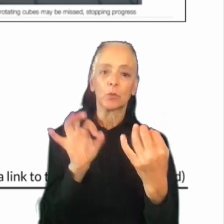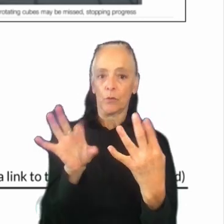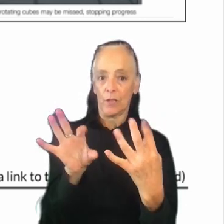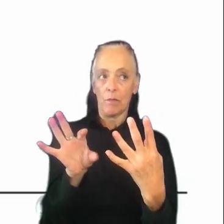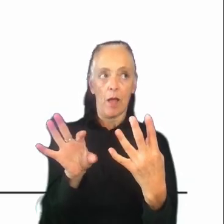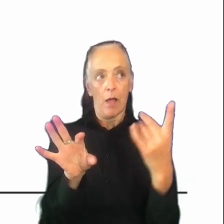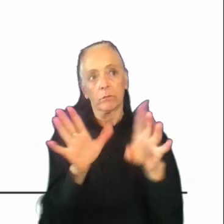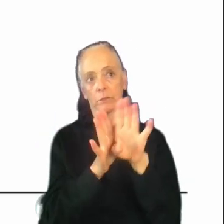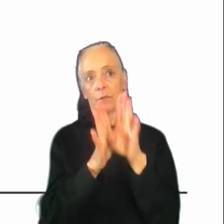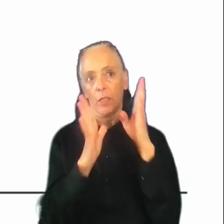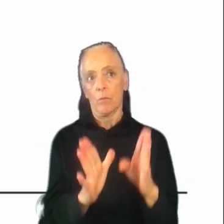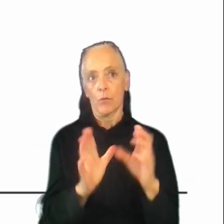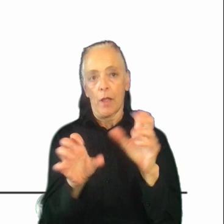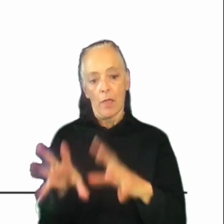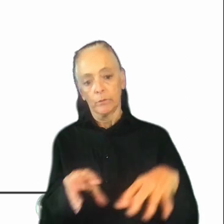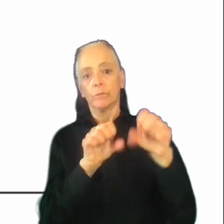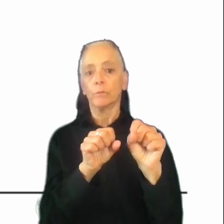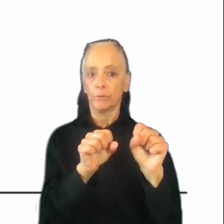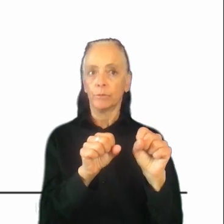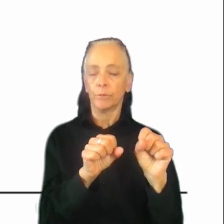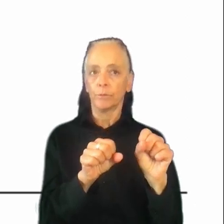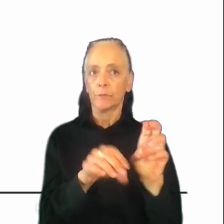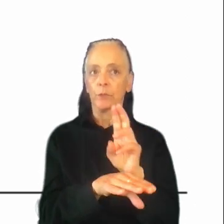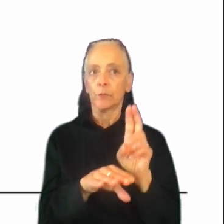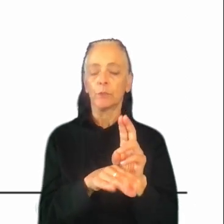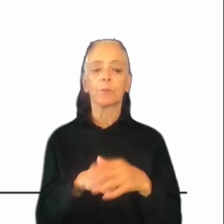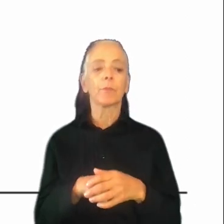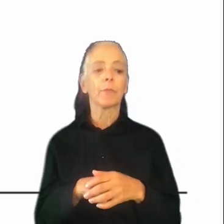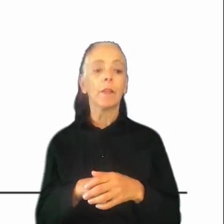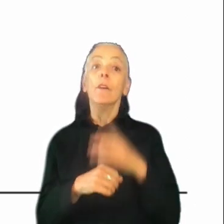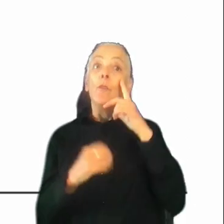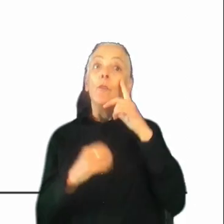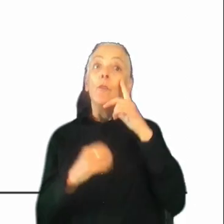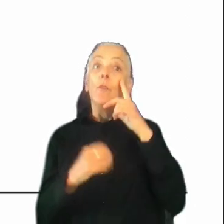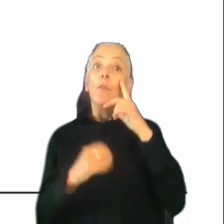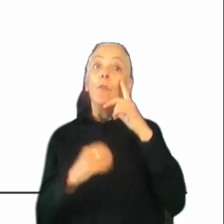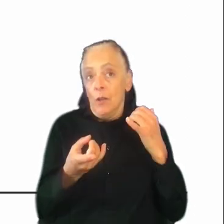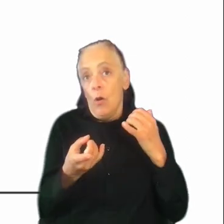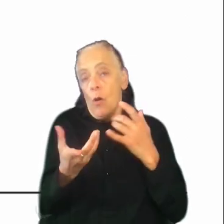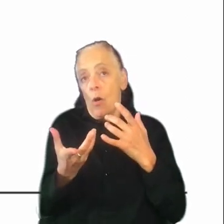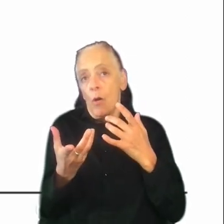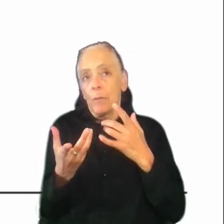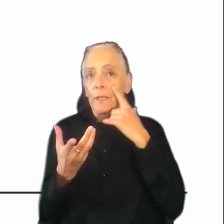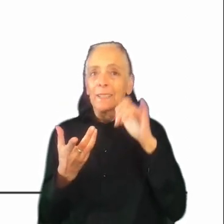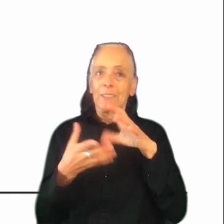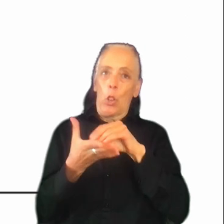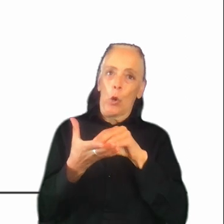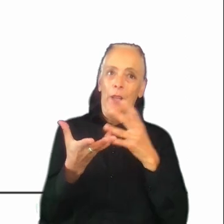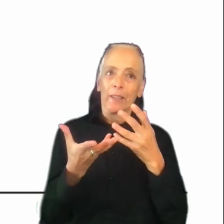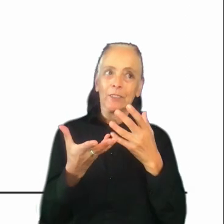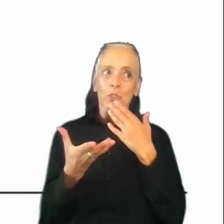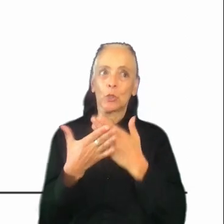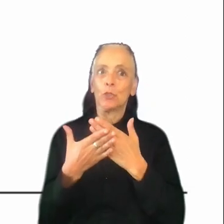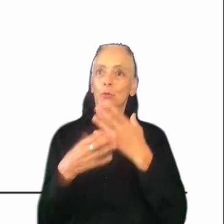can take on because we're doing this as a learning opportunity this is a great time to get some feedback as well for example you